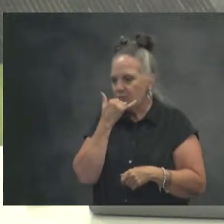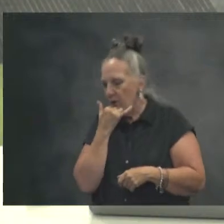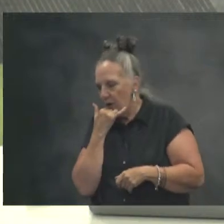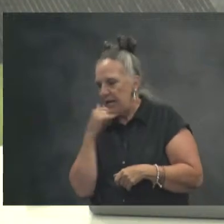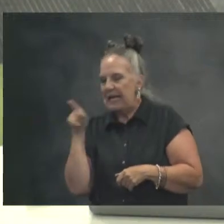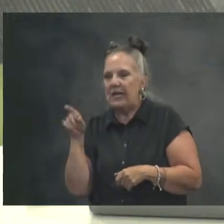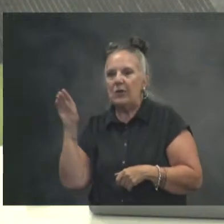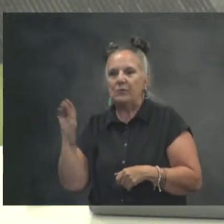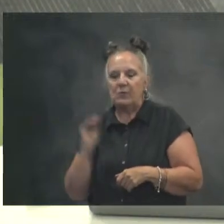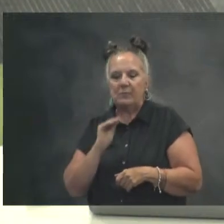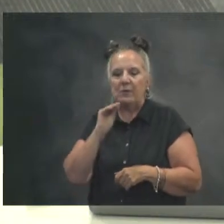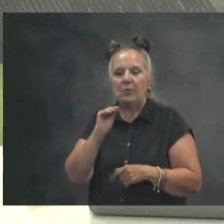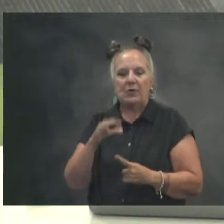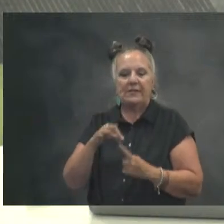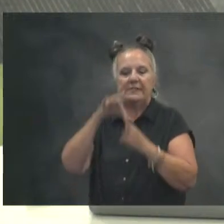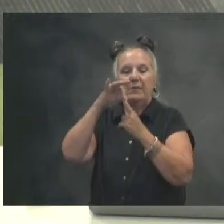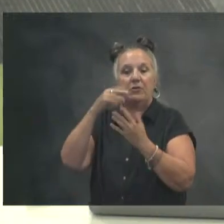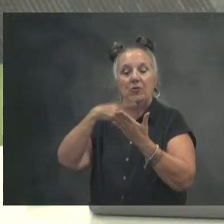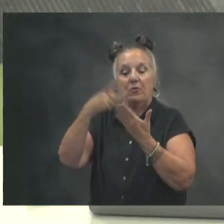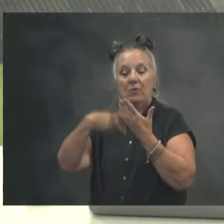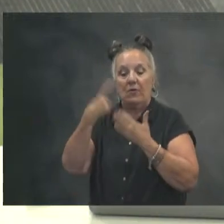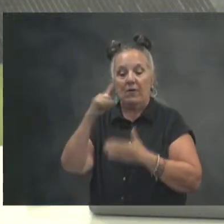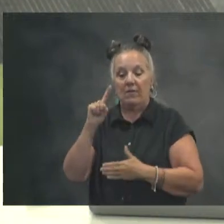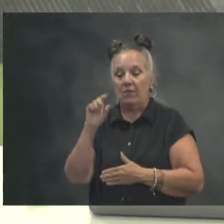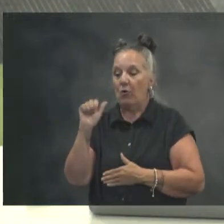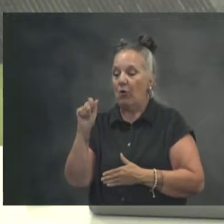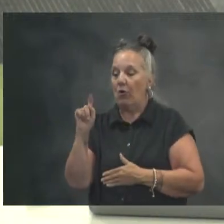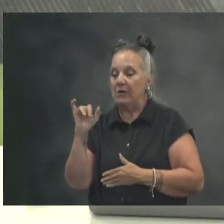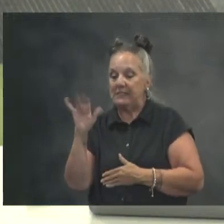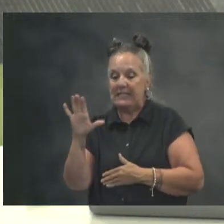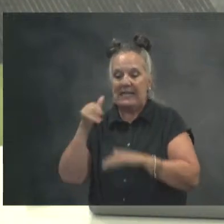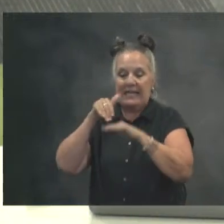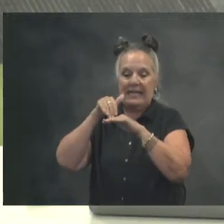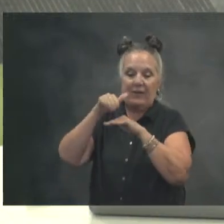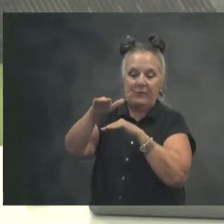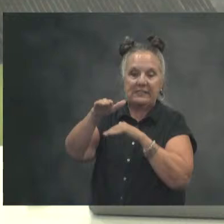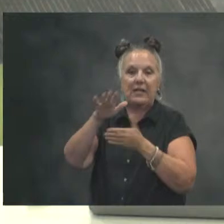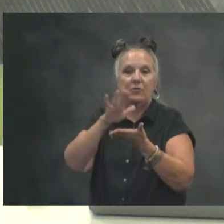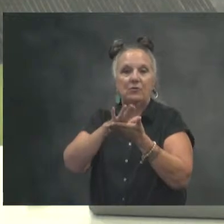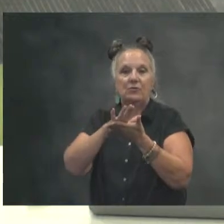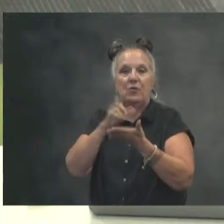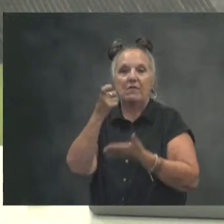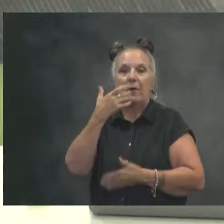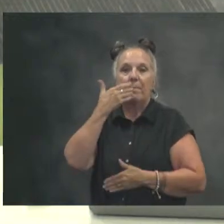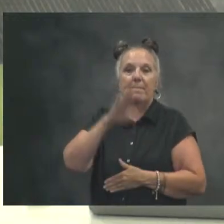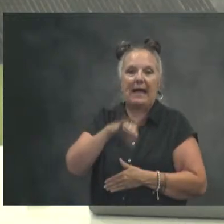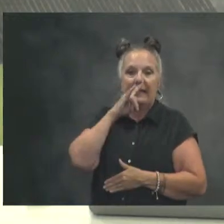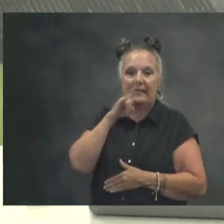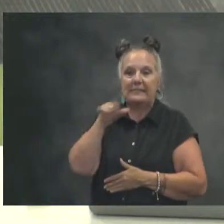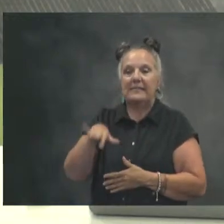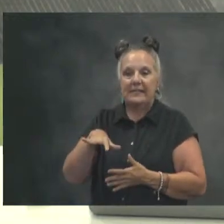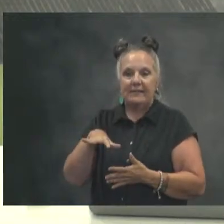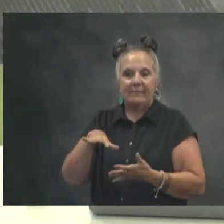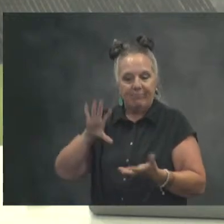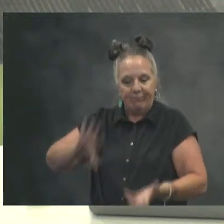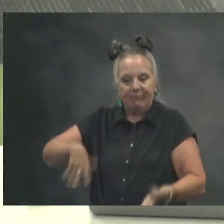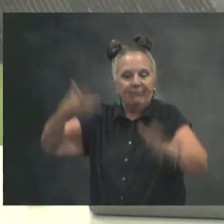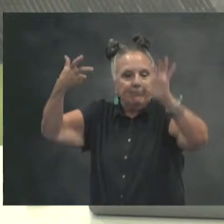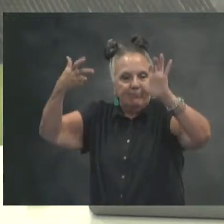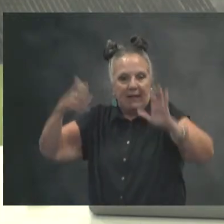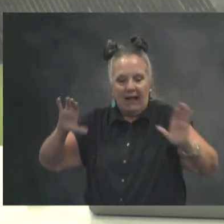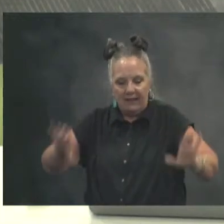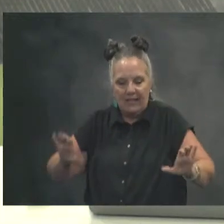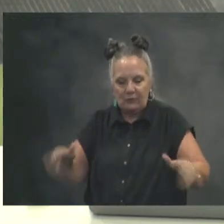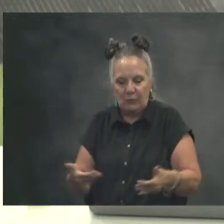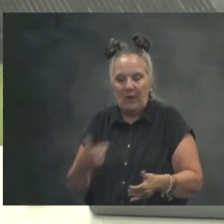put in a special program for autistic children. Instead, he was sent to some school for bad kids because he was disruptive, because he was disabled. Now, I